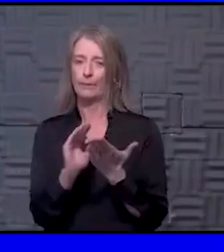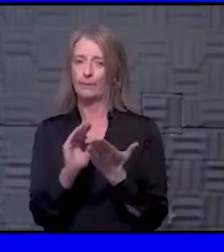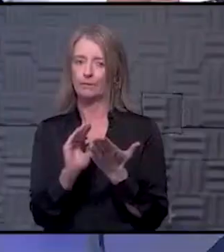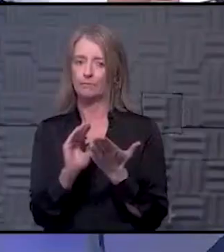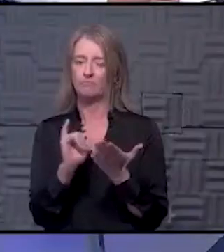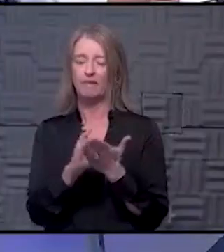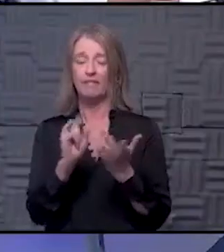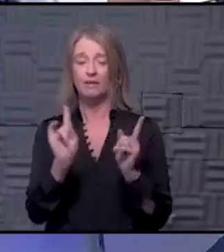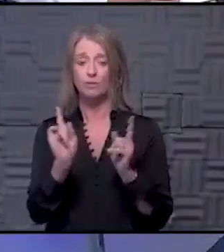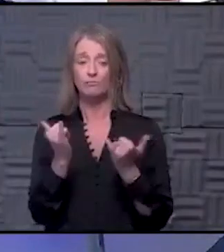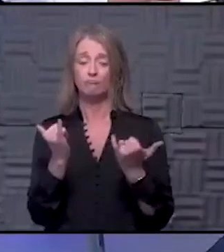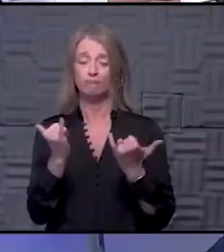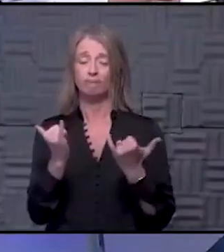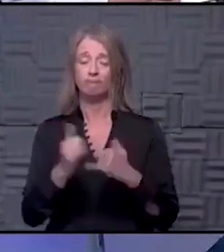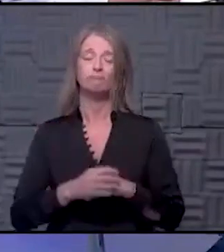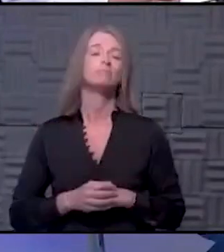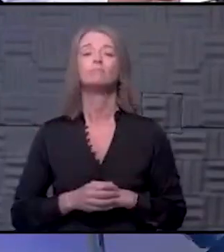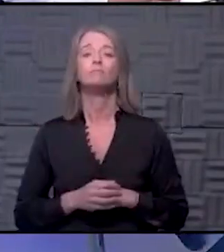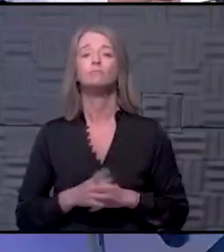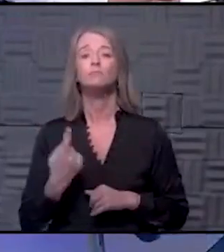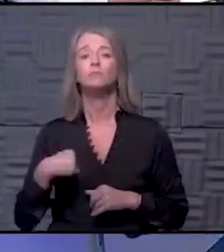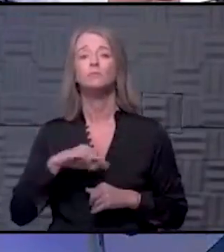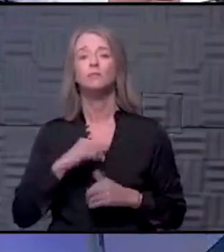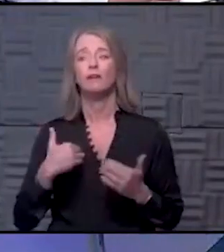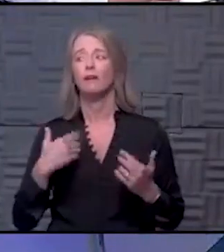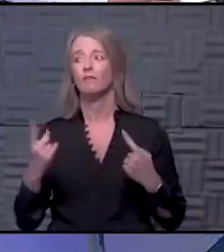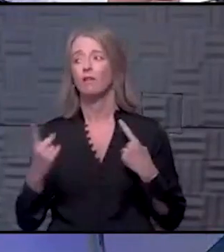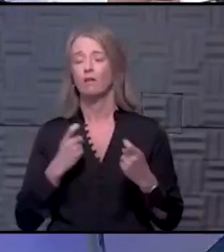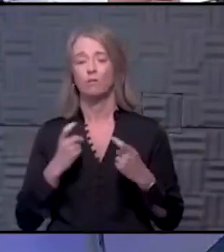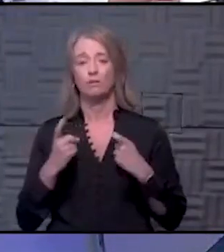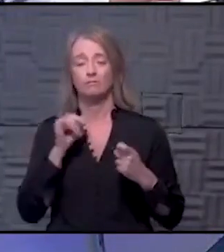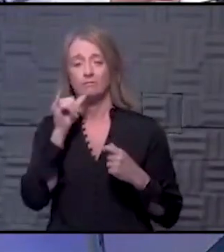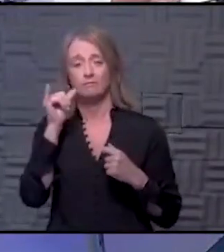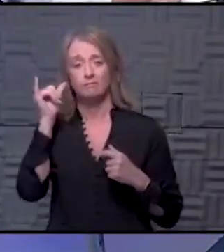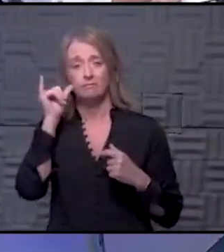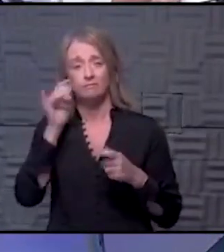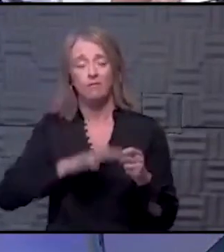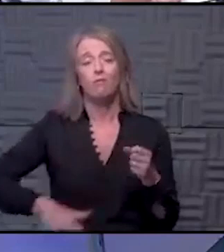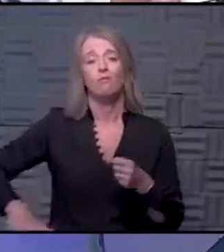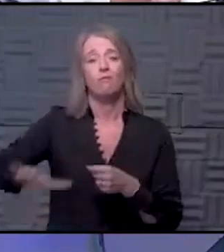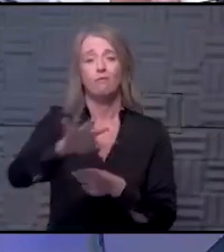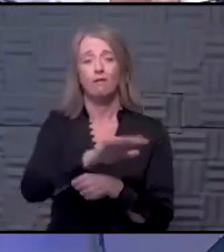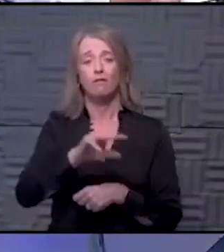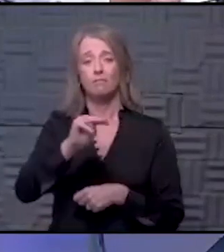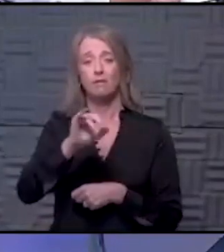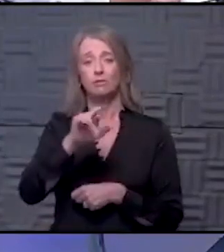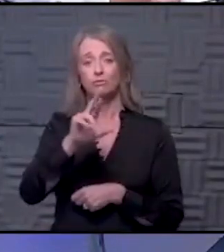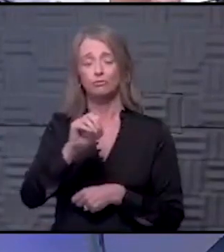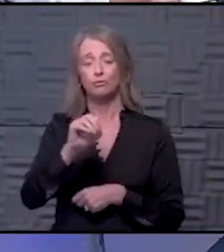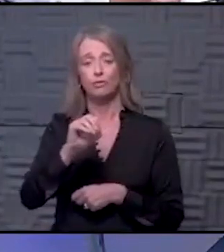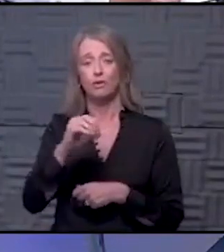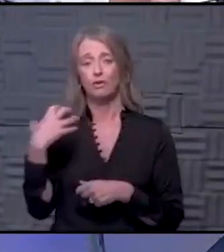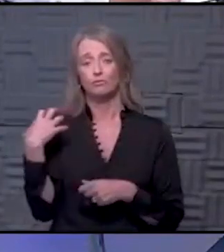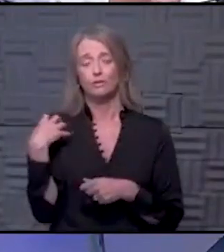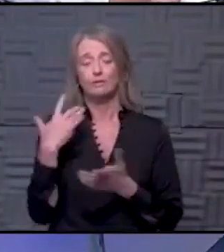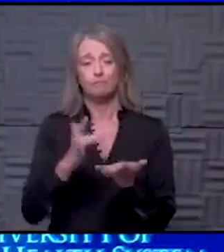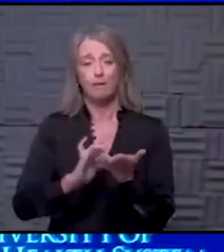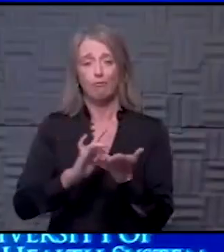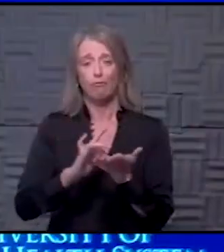today. We had a lot of questions yesterday from around the metro on our Chief Medical Officer call